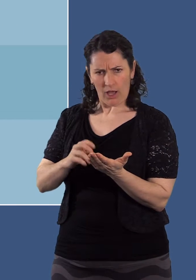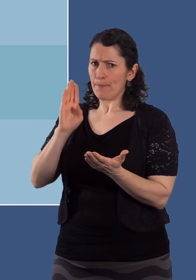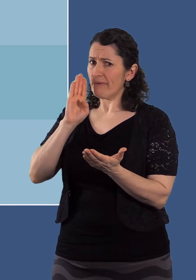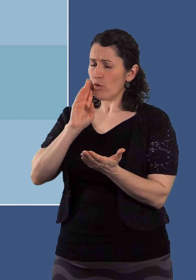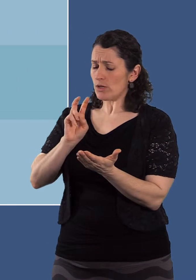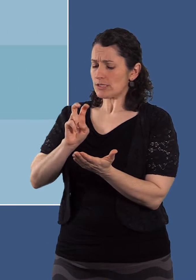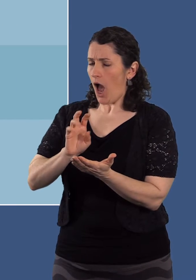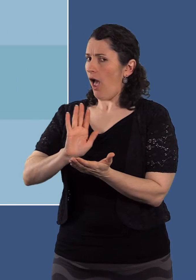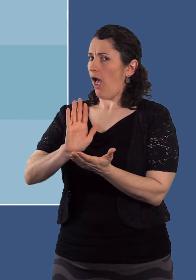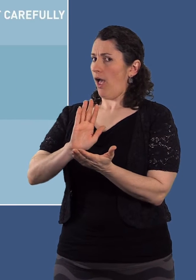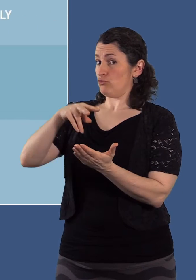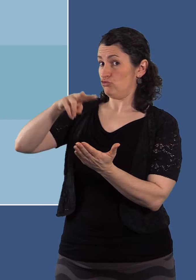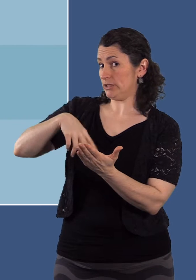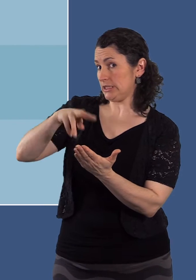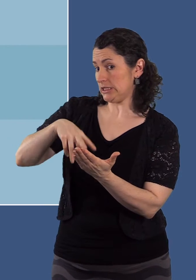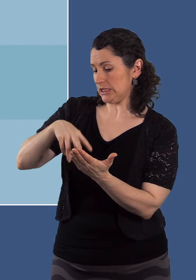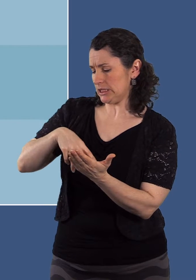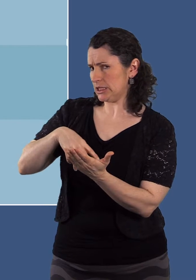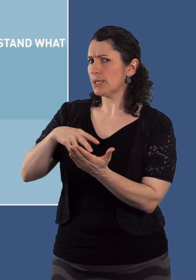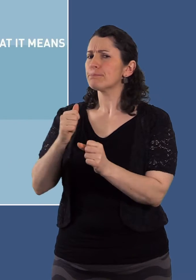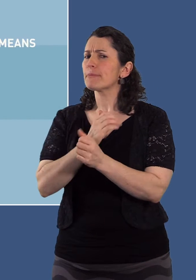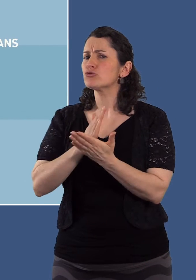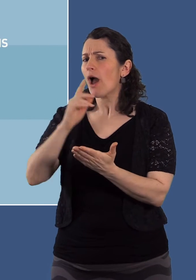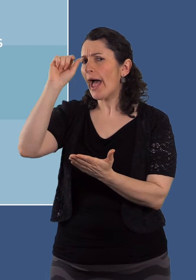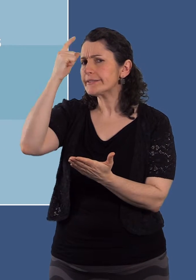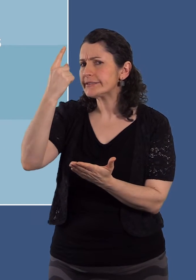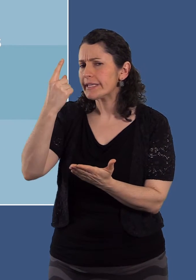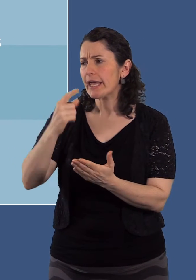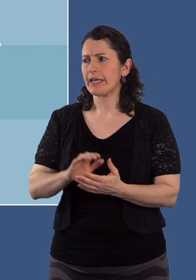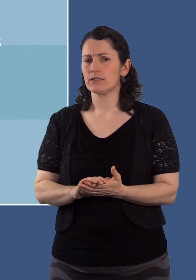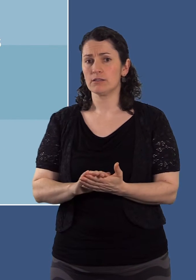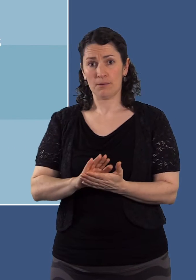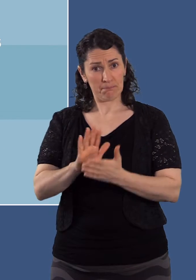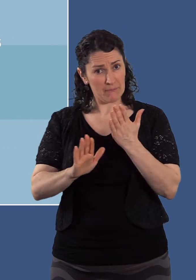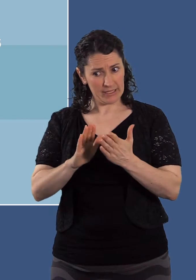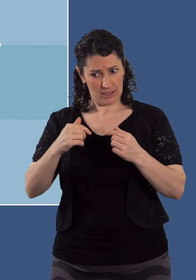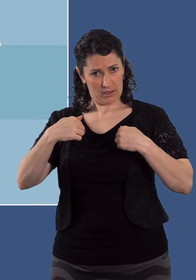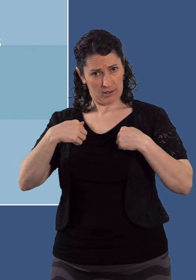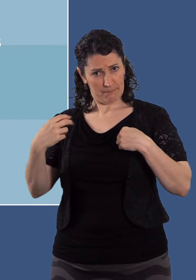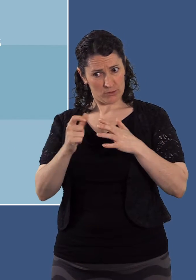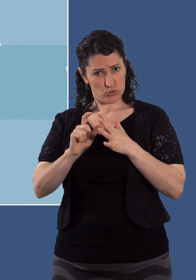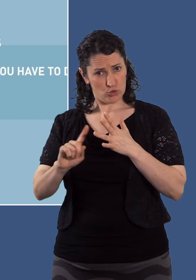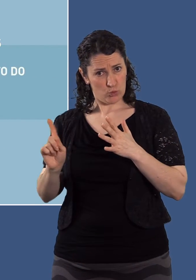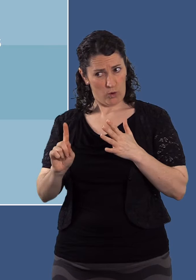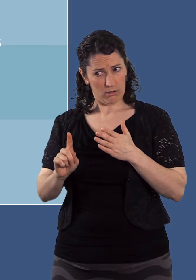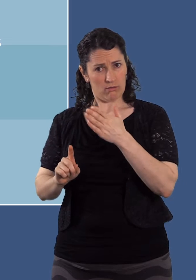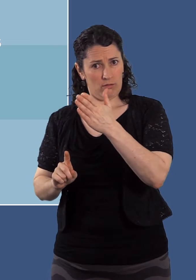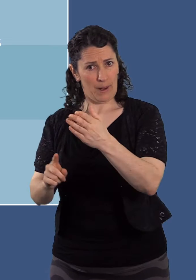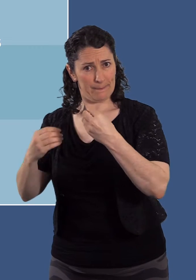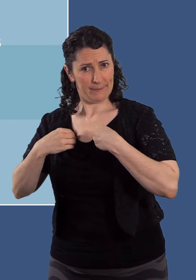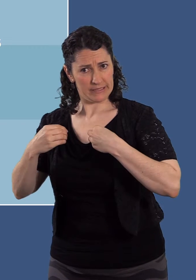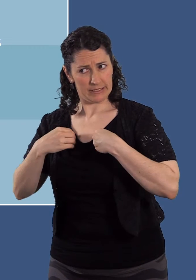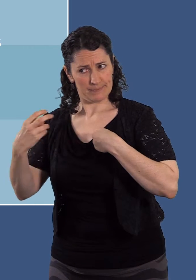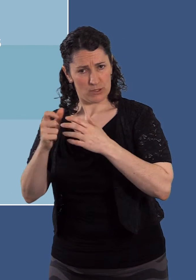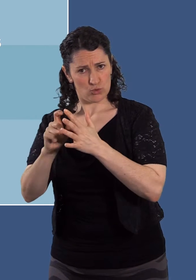signing a contract, you should read it carefully. Understand what it means for you. This includes understanding what you